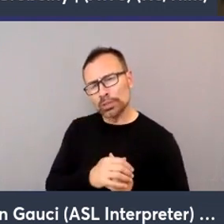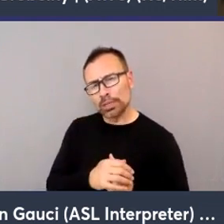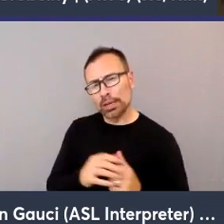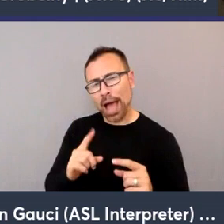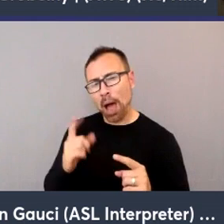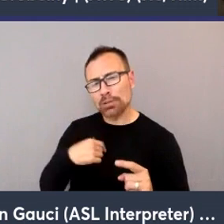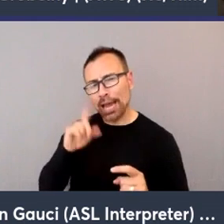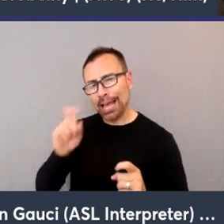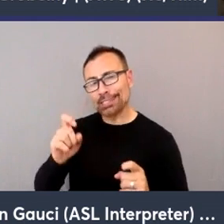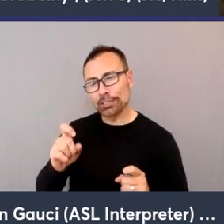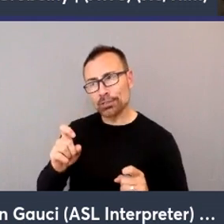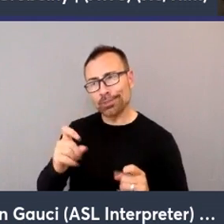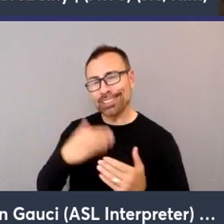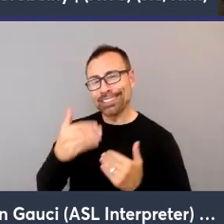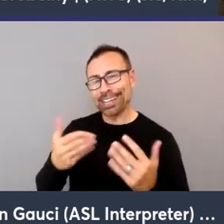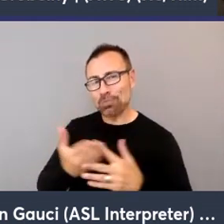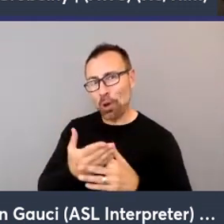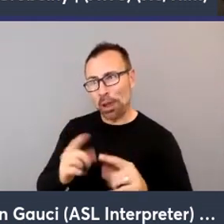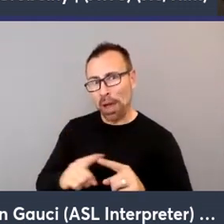anyway.